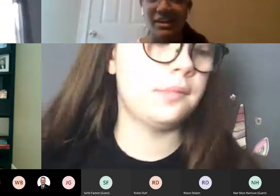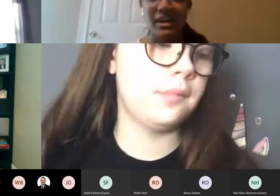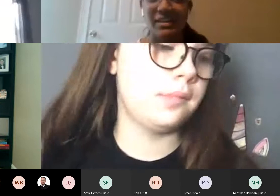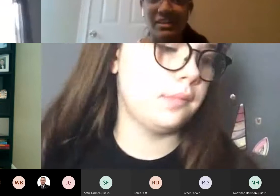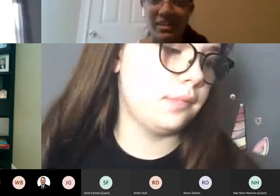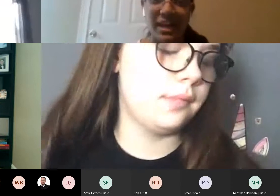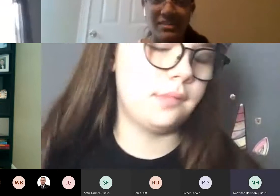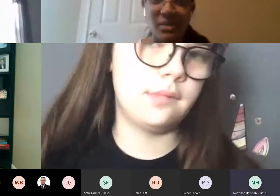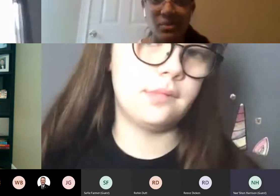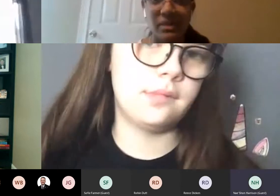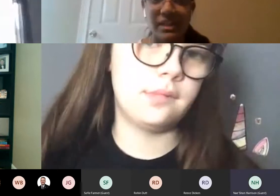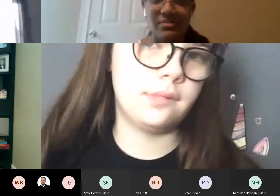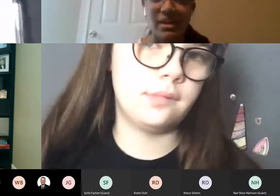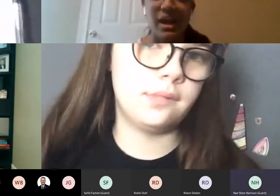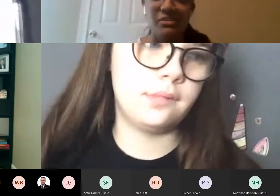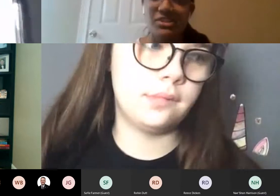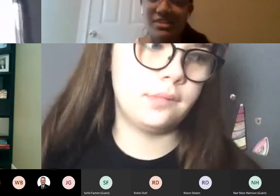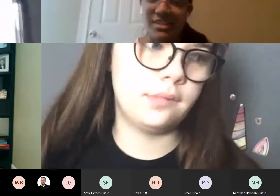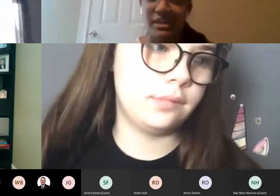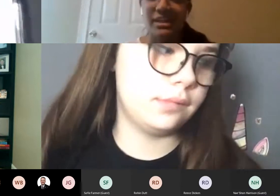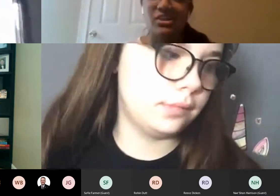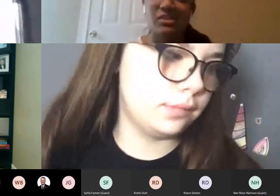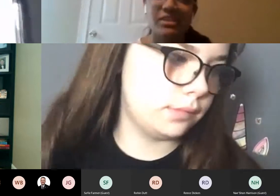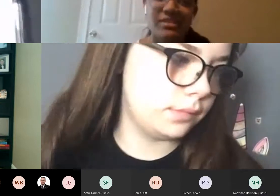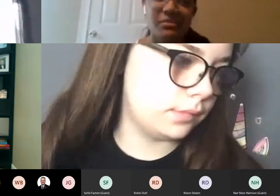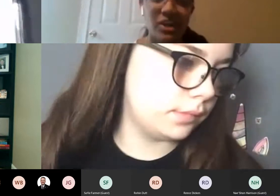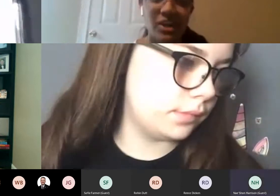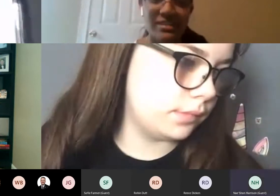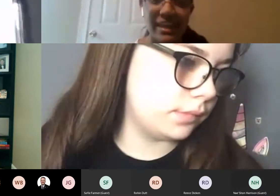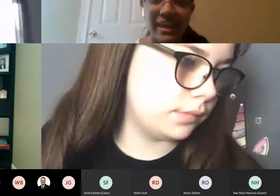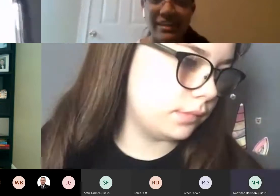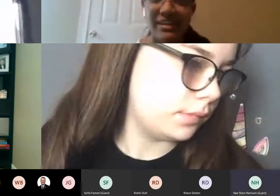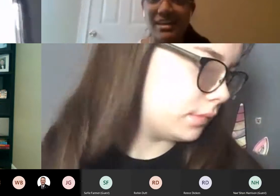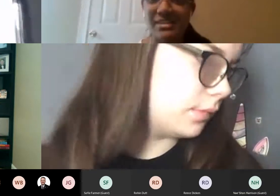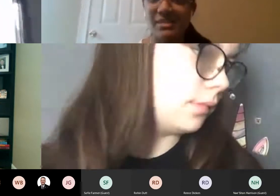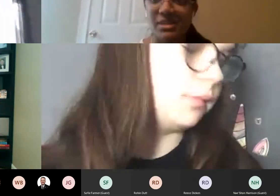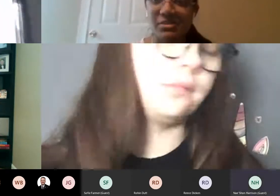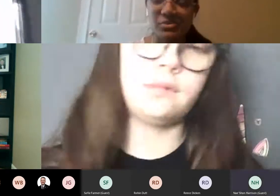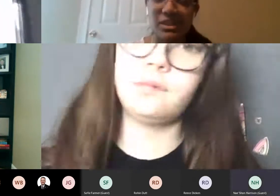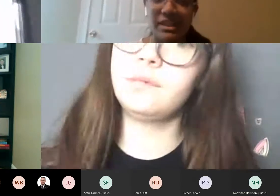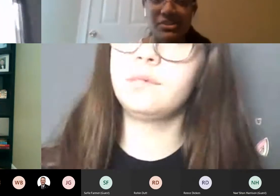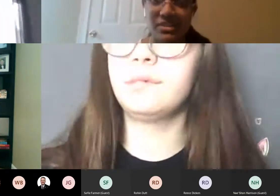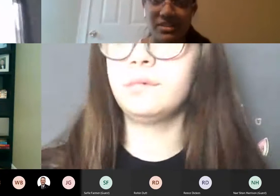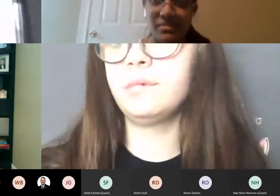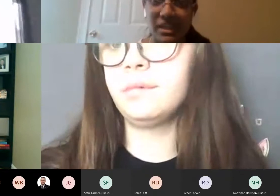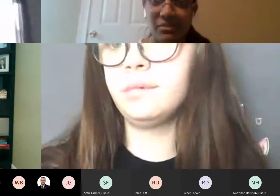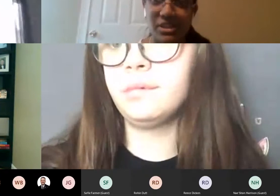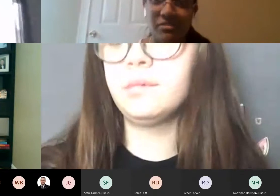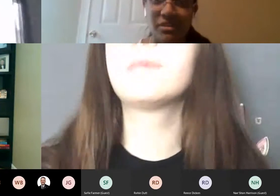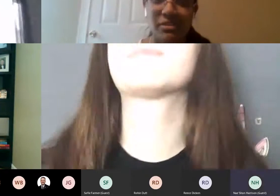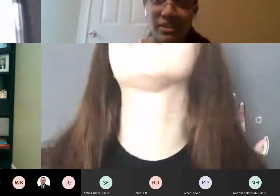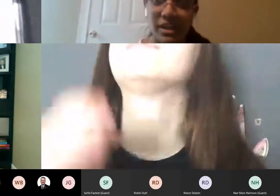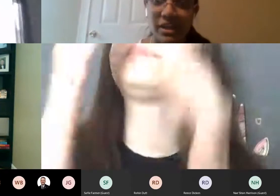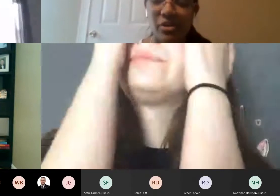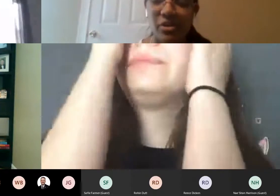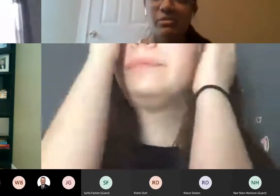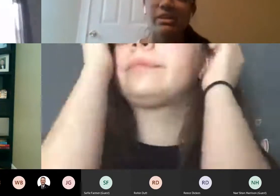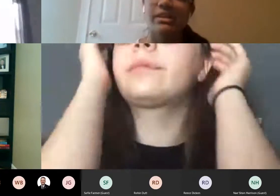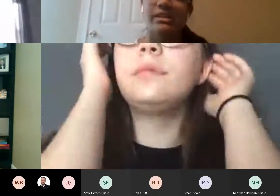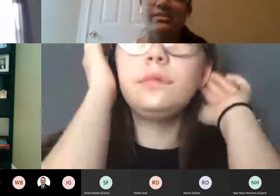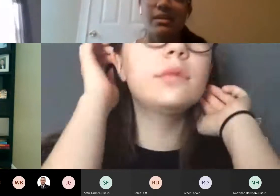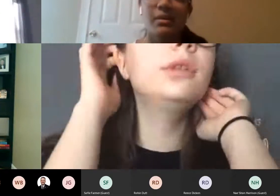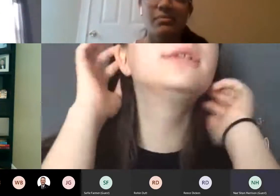actually wasn't here at the last couple meetings, but I was just like reading along with the summary docs, and something which really interested me and which I really want to